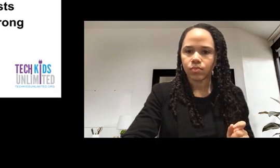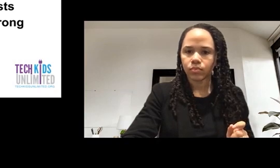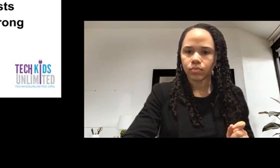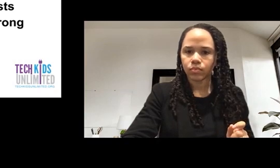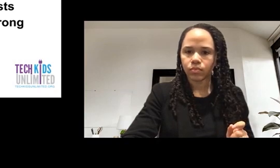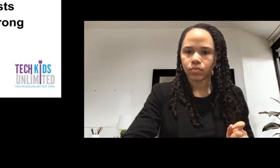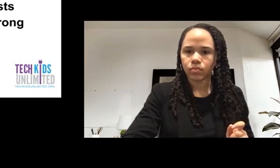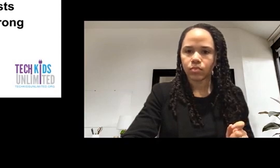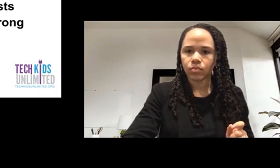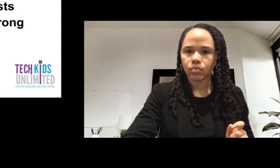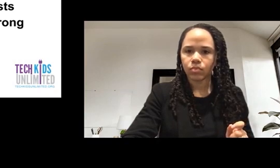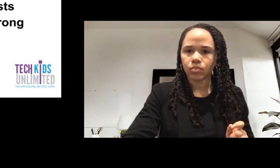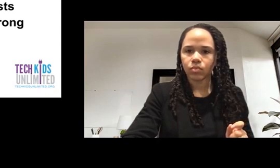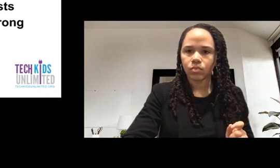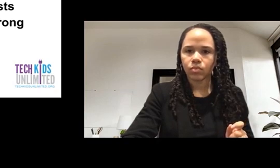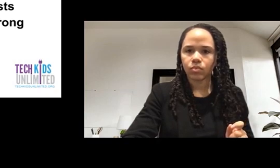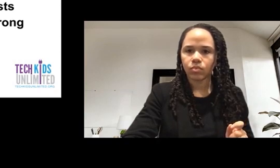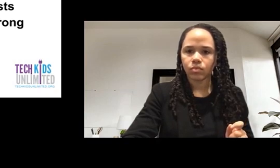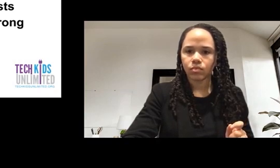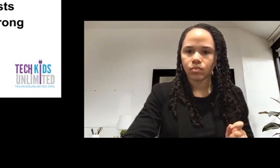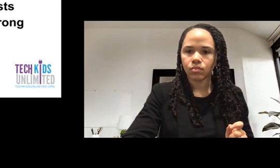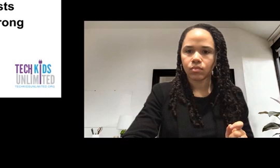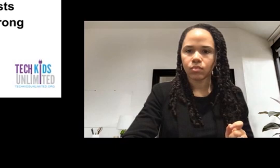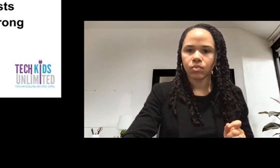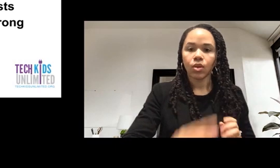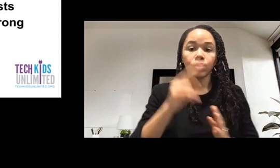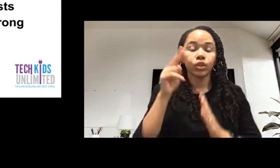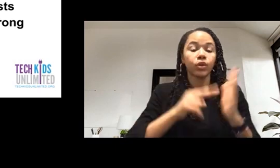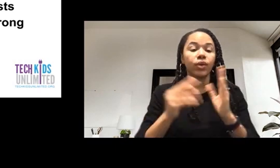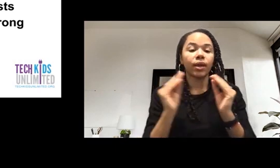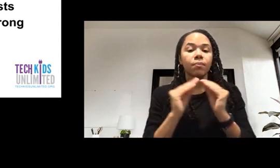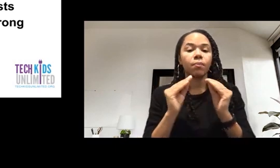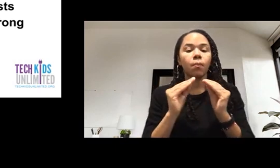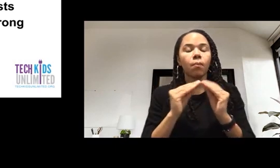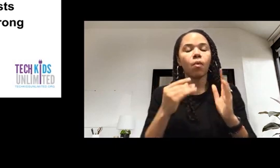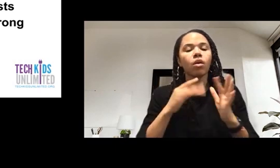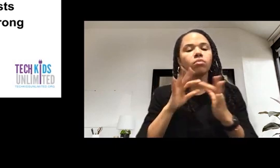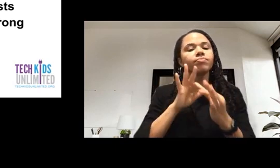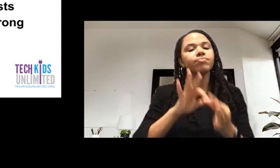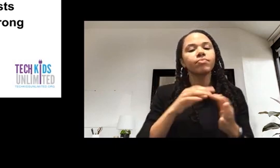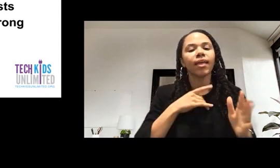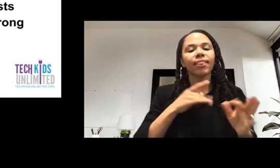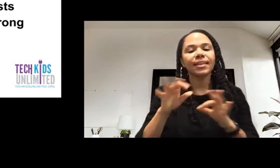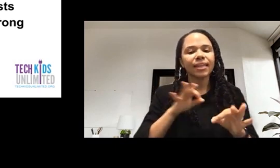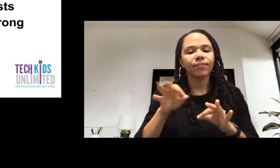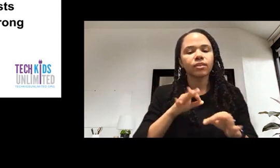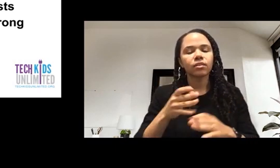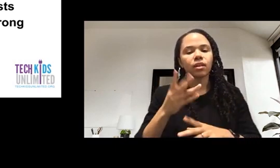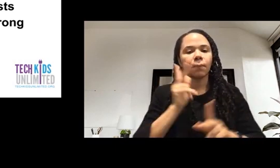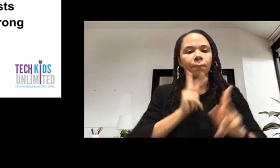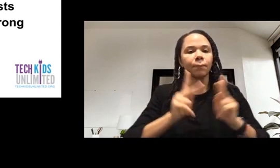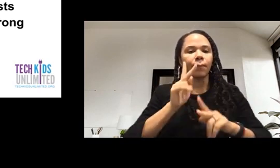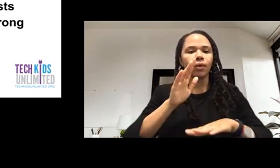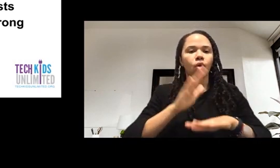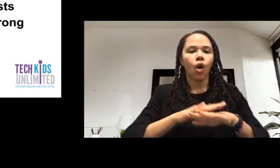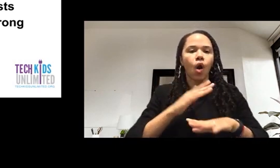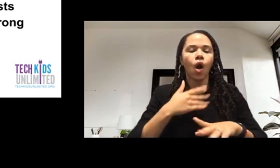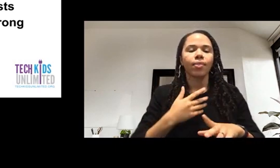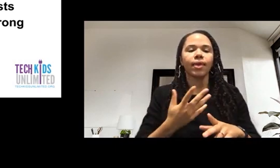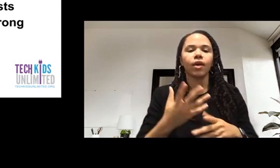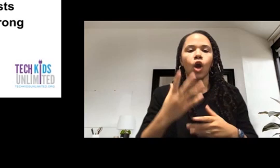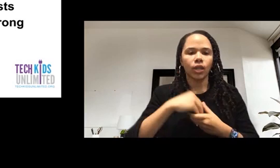this definition, I just want to let you know that the employment outcomes of people with autism spectrum often fail to reflect their